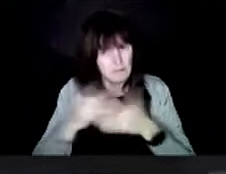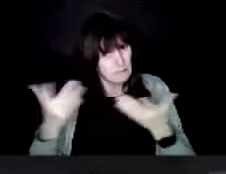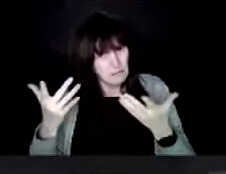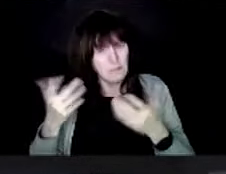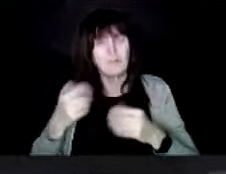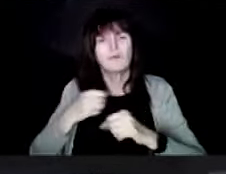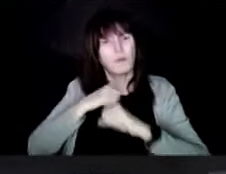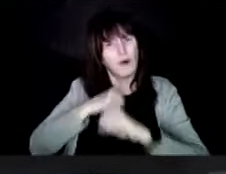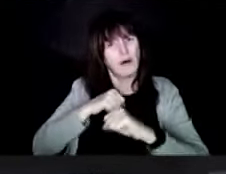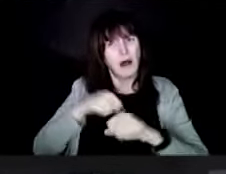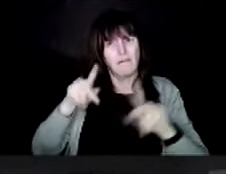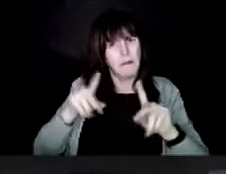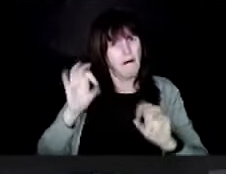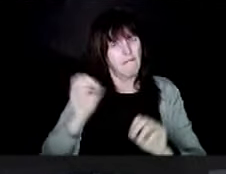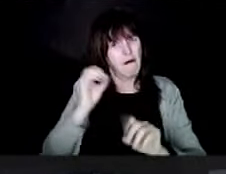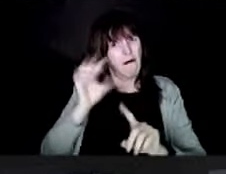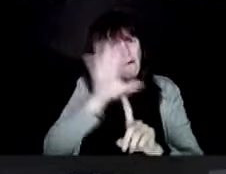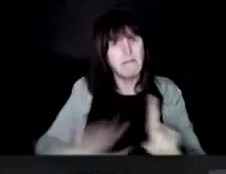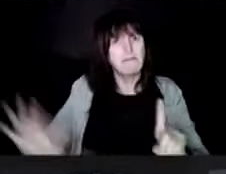together protect our health system.